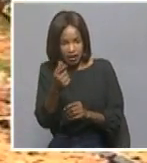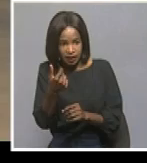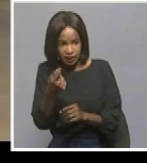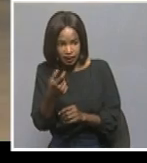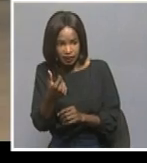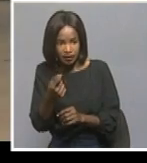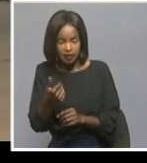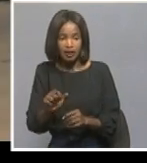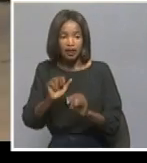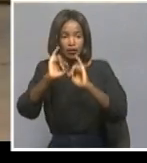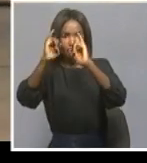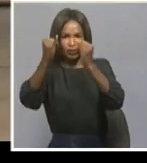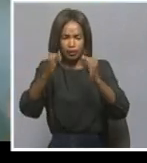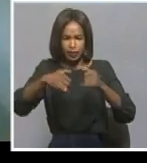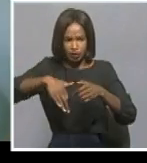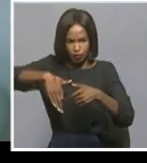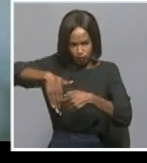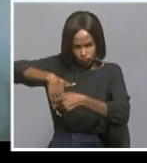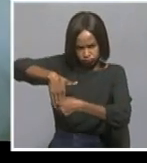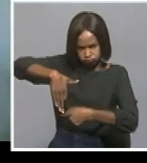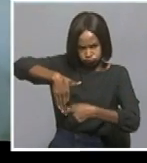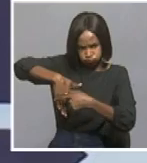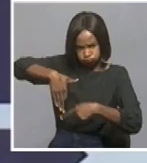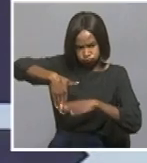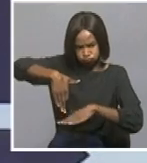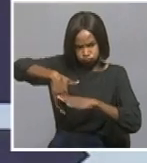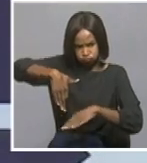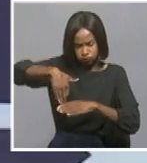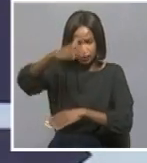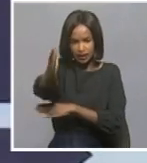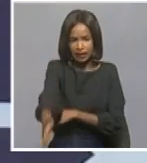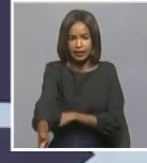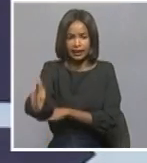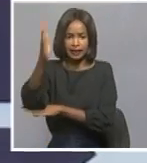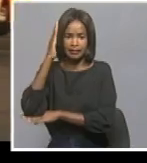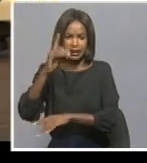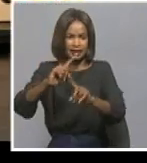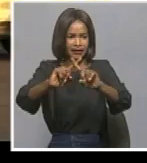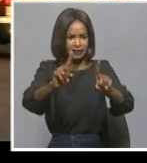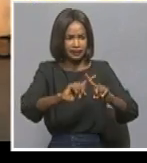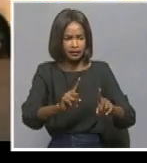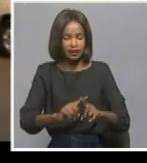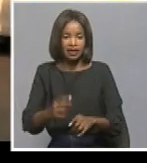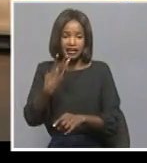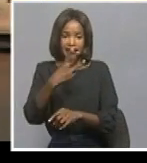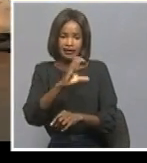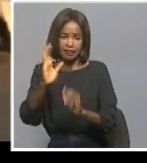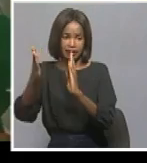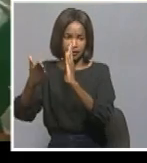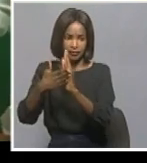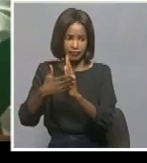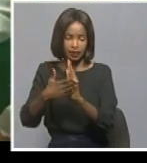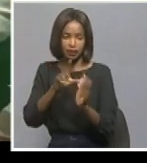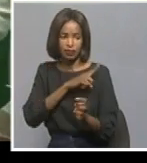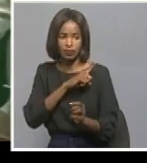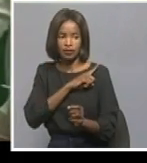Sendelings Drift, Klein Manasse, Fields Drift, and Matamata border posts will temporarily be closed for 3 months to